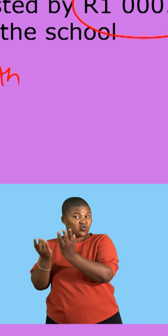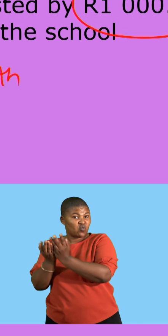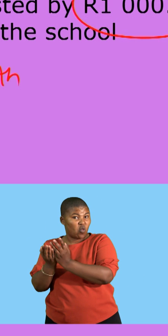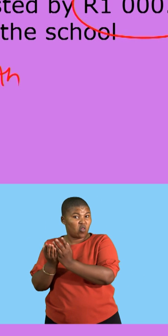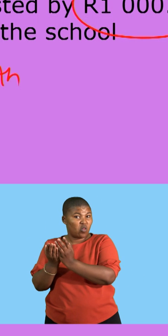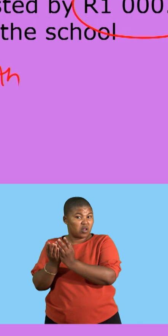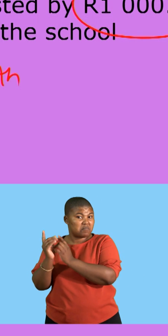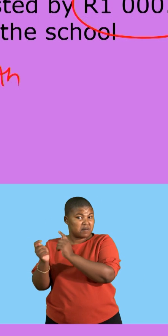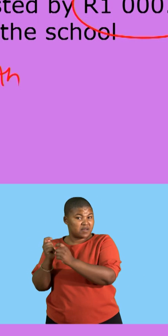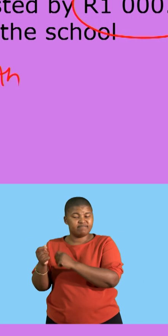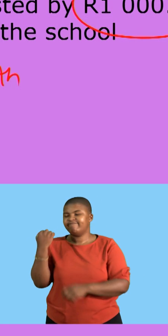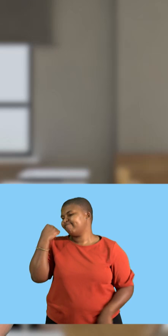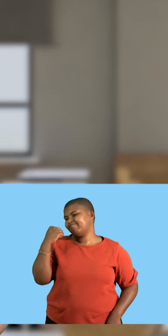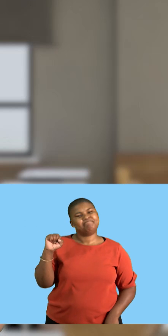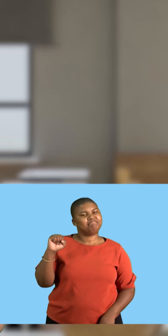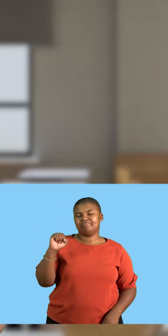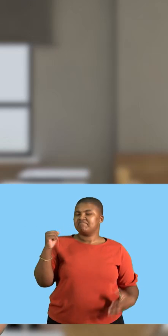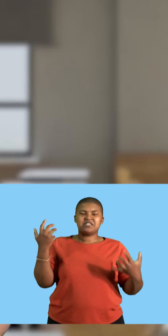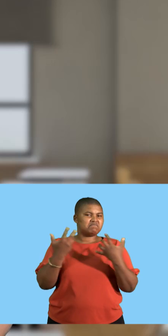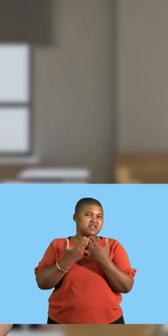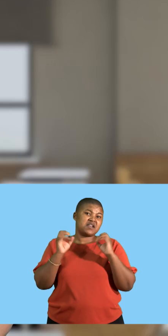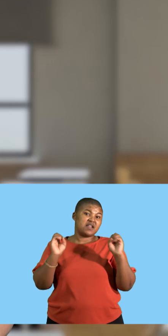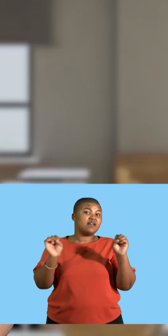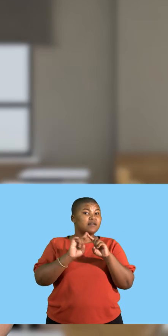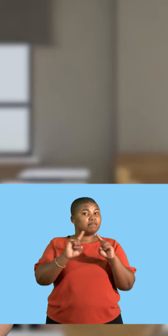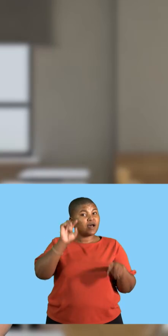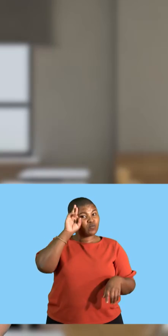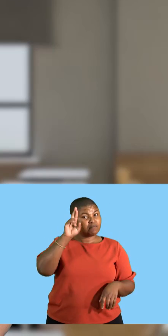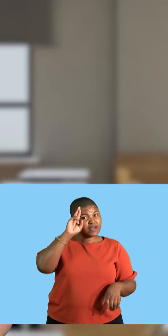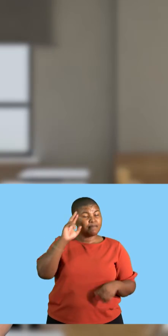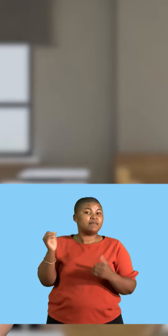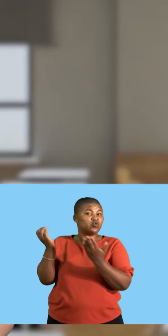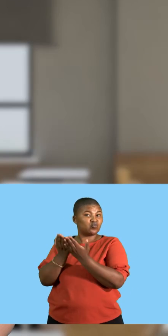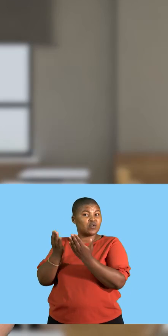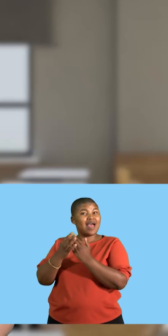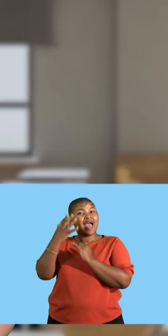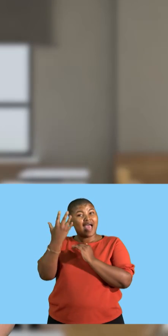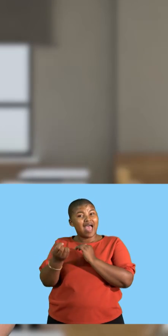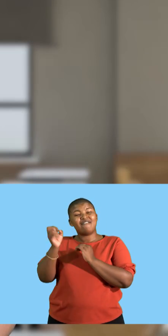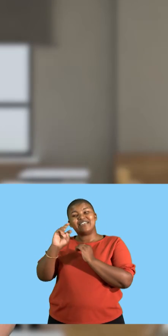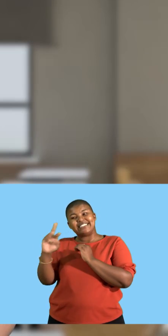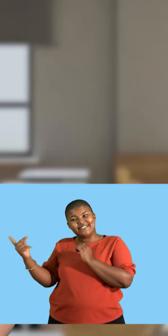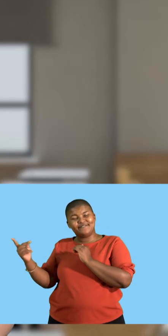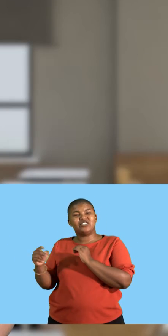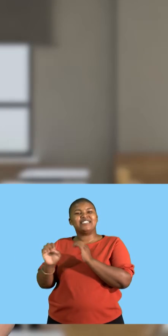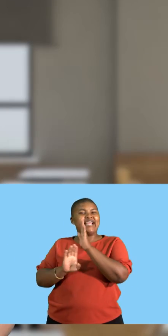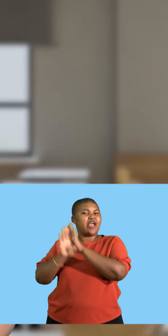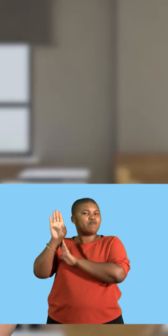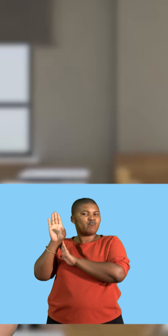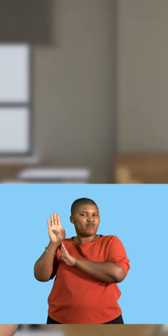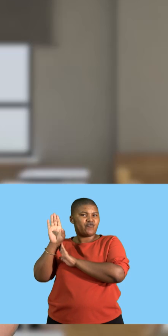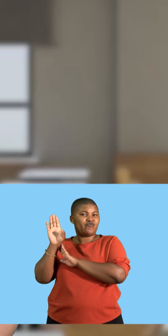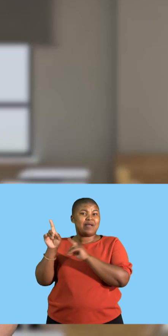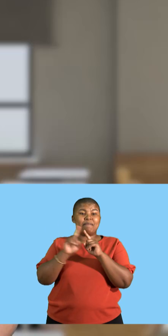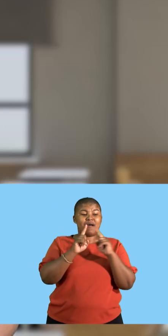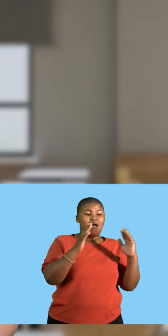school inflation rate? No, it's not in line. But remember, the school has got a different inflation rate